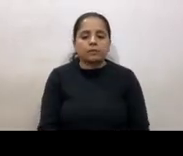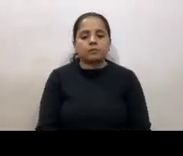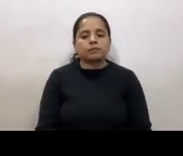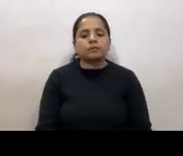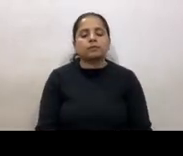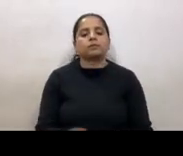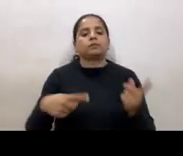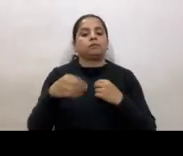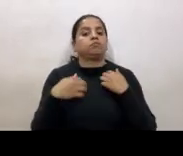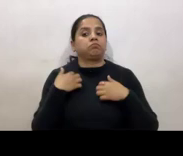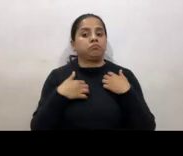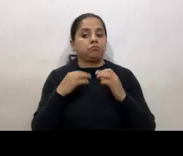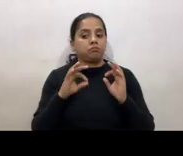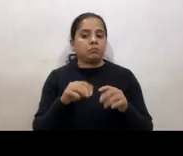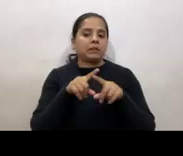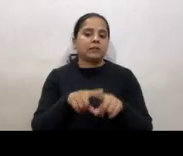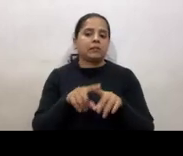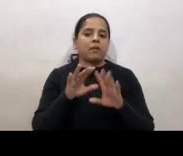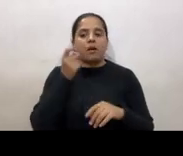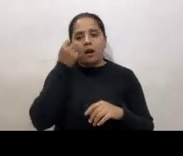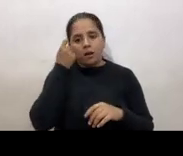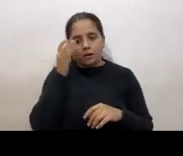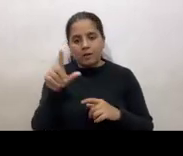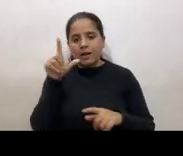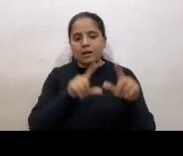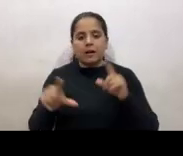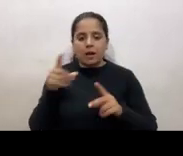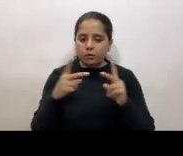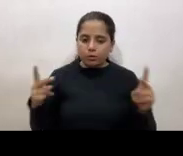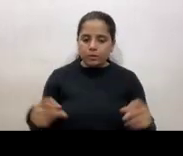Very interesting. Yes, depends on understanding of the language.